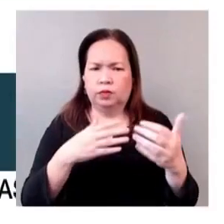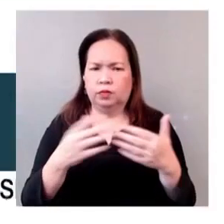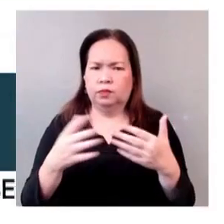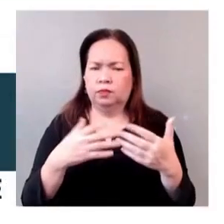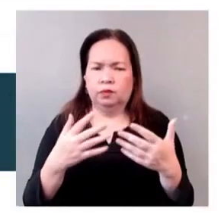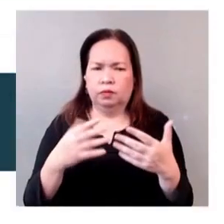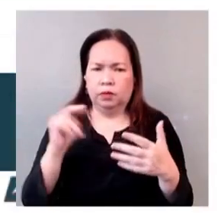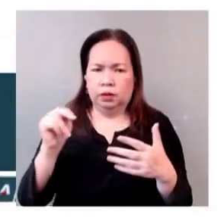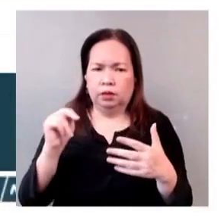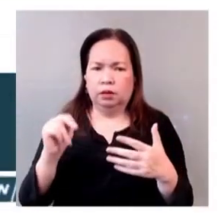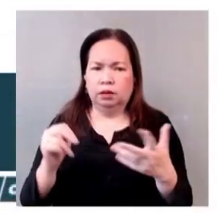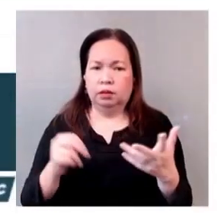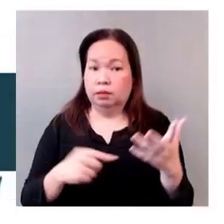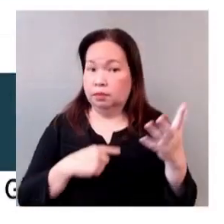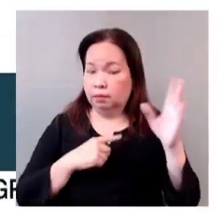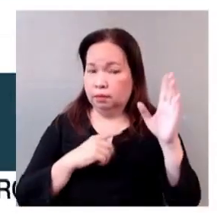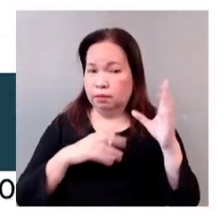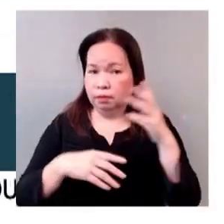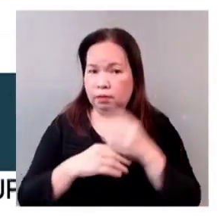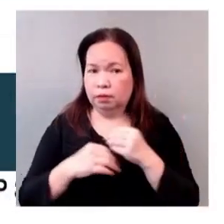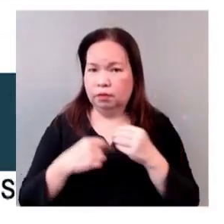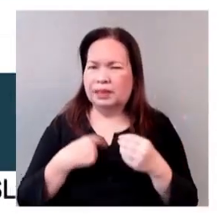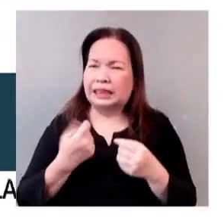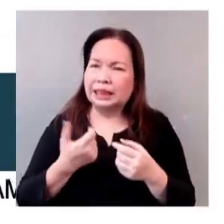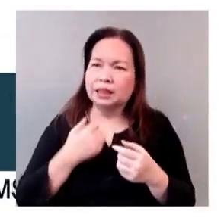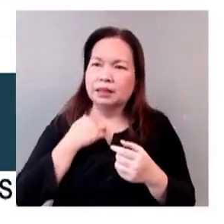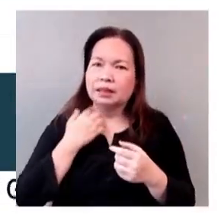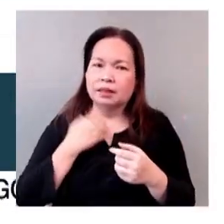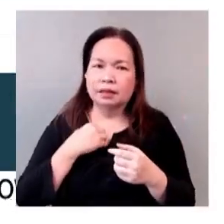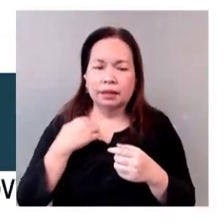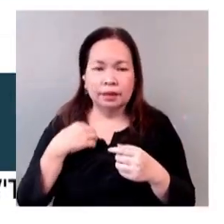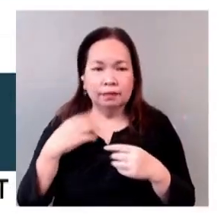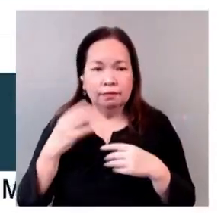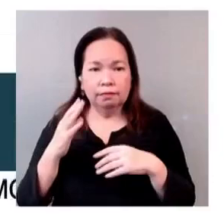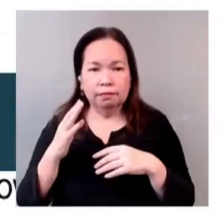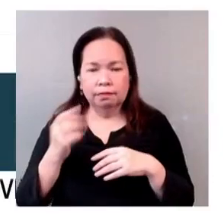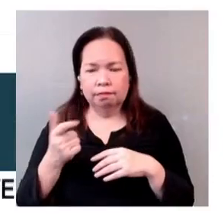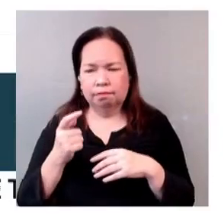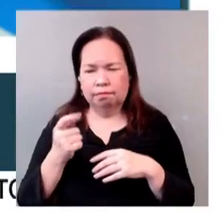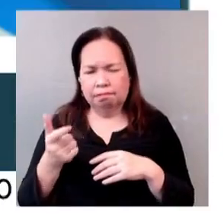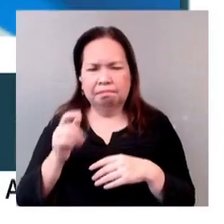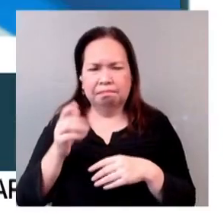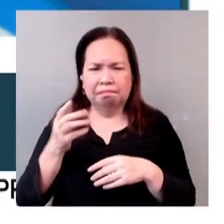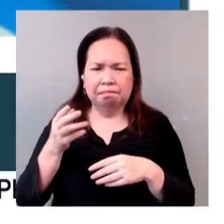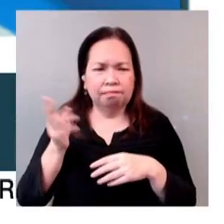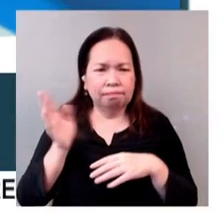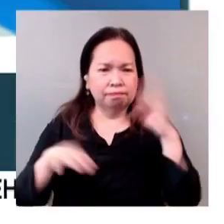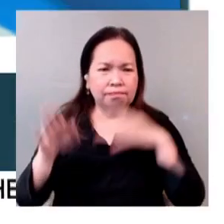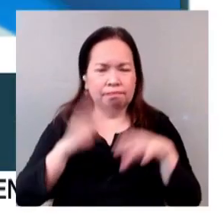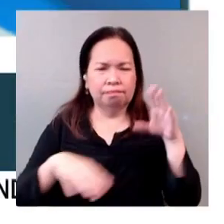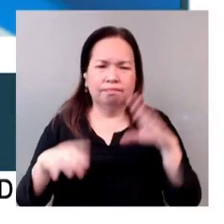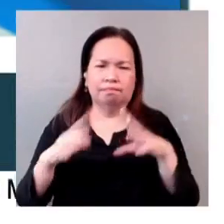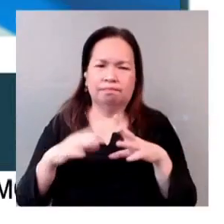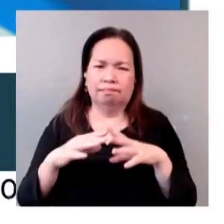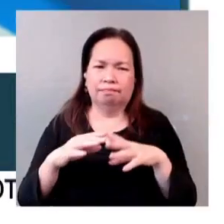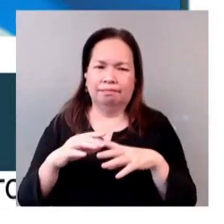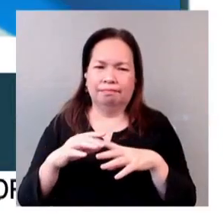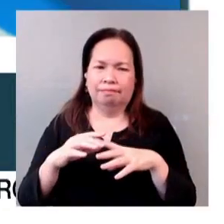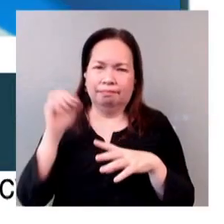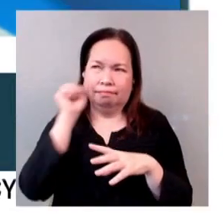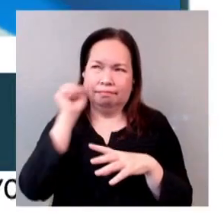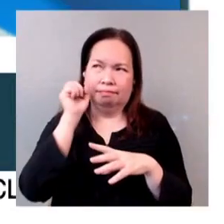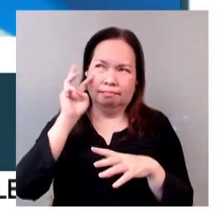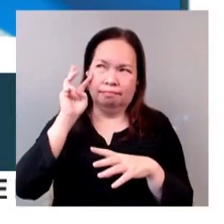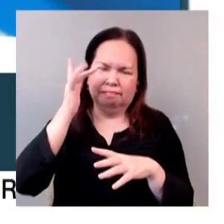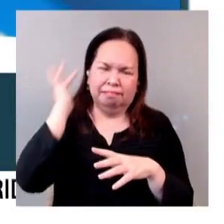There's increasing tensions in certain parts of the country. So definitely you need to pay attention to